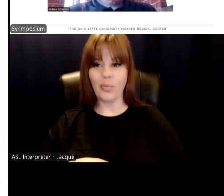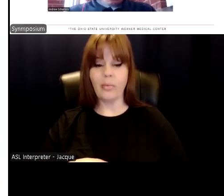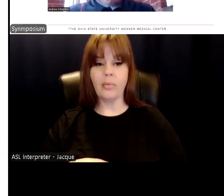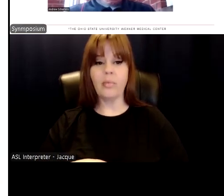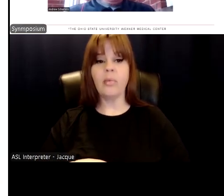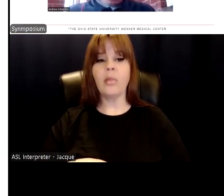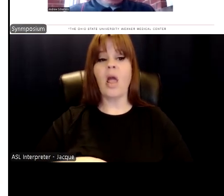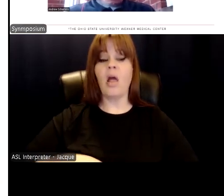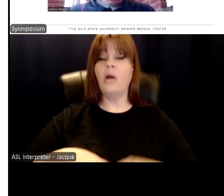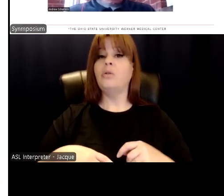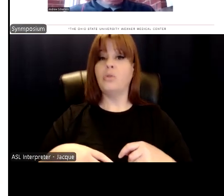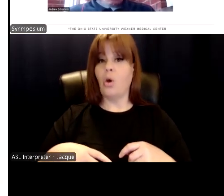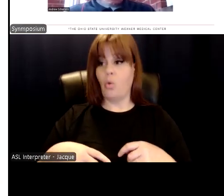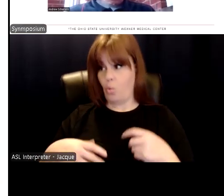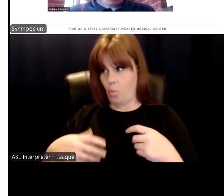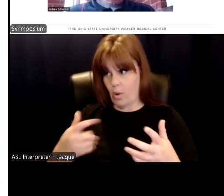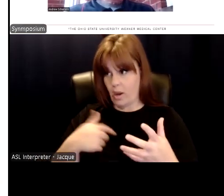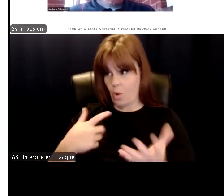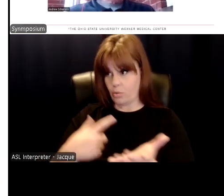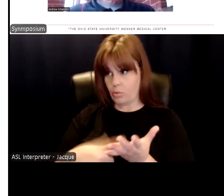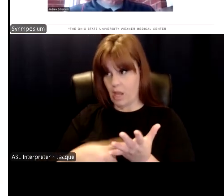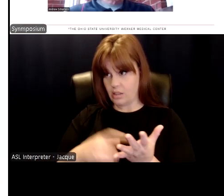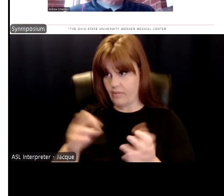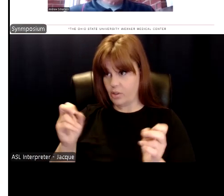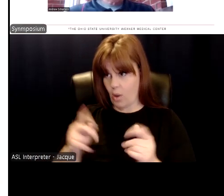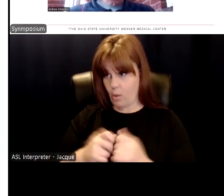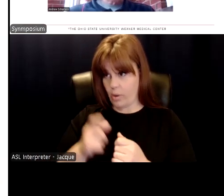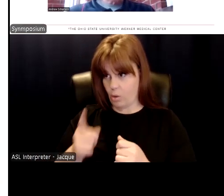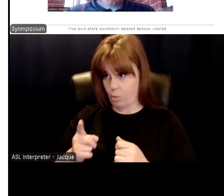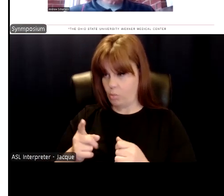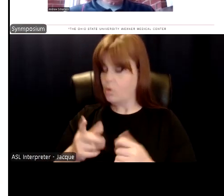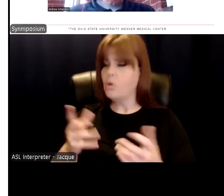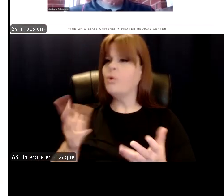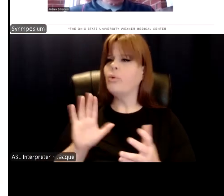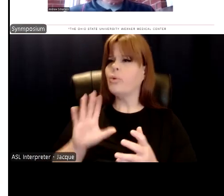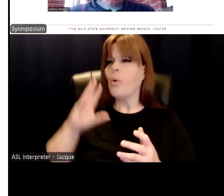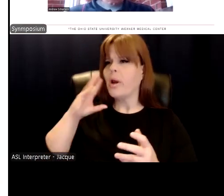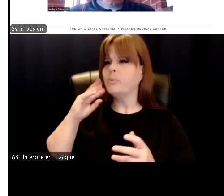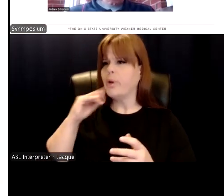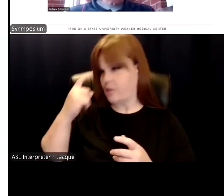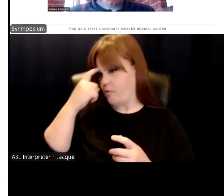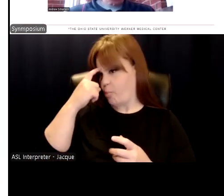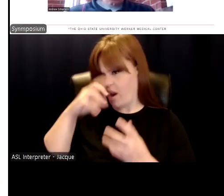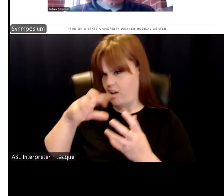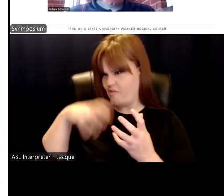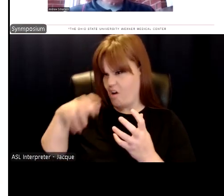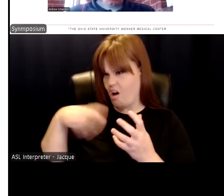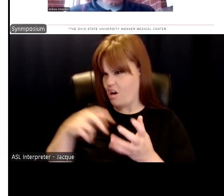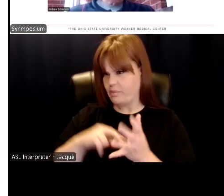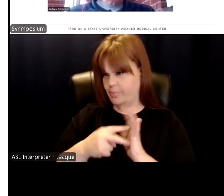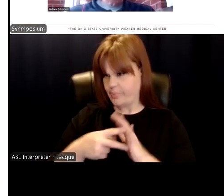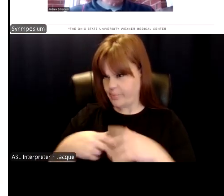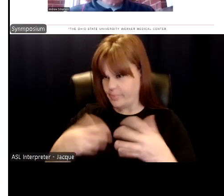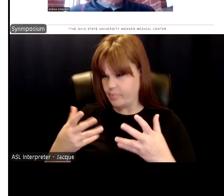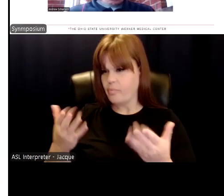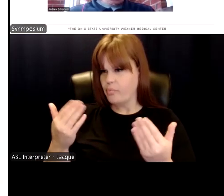What I want to talk about, if it's okay with you, is what your experience of brain fog has been. And what I recall